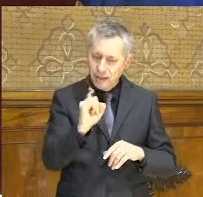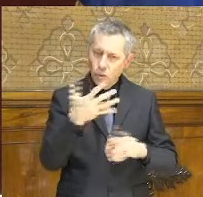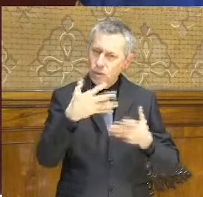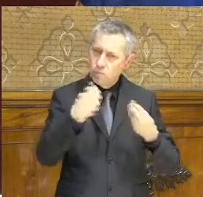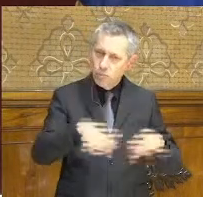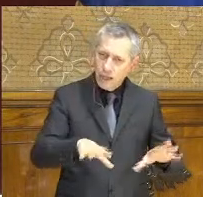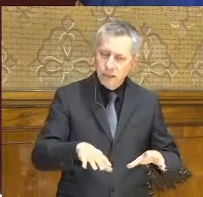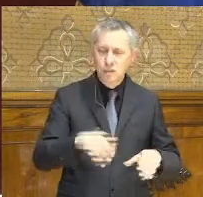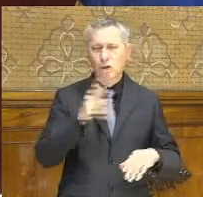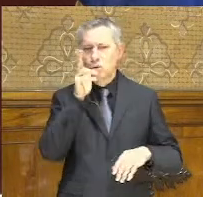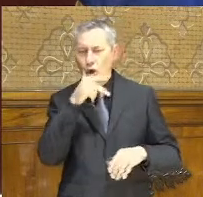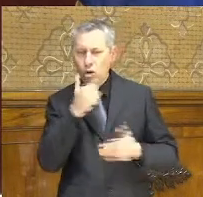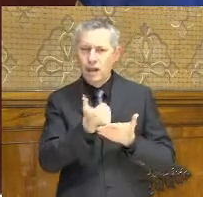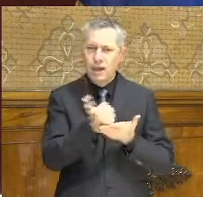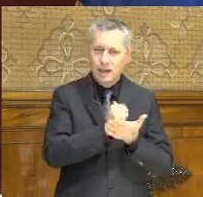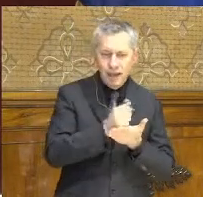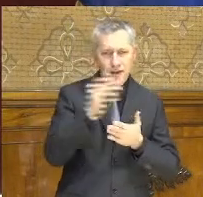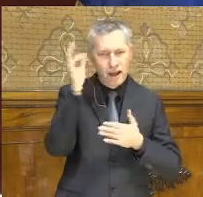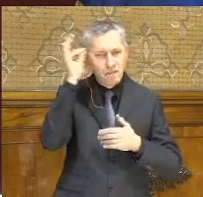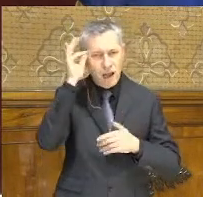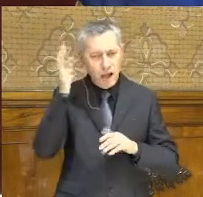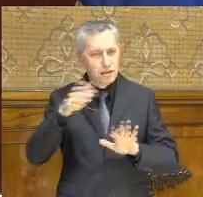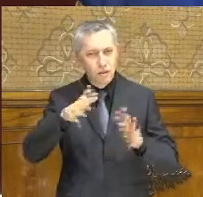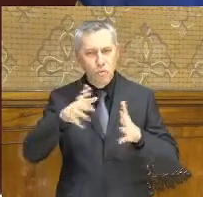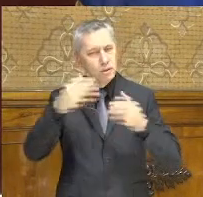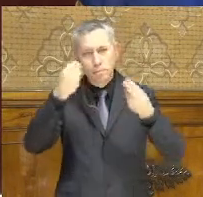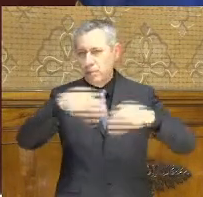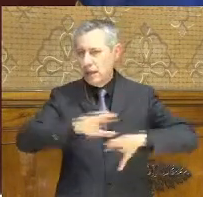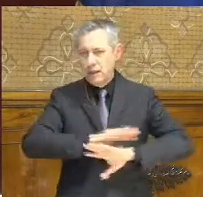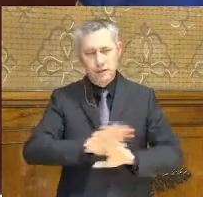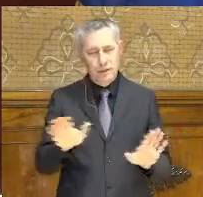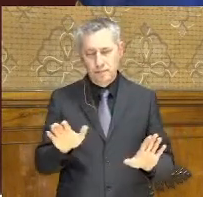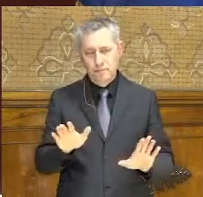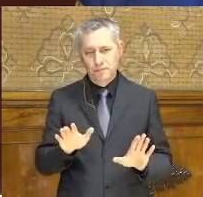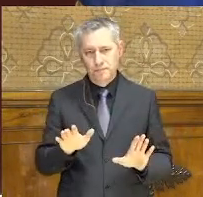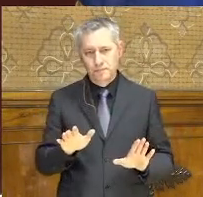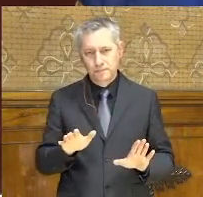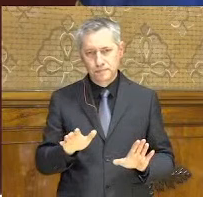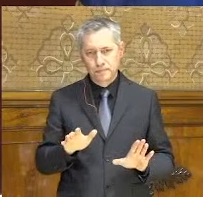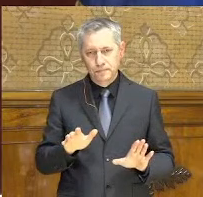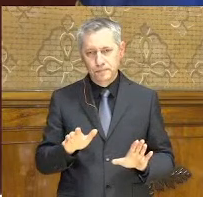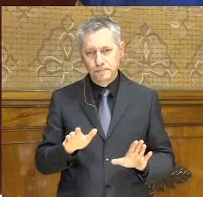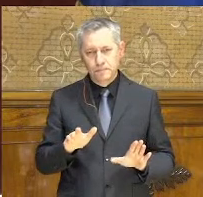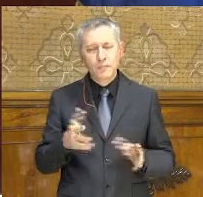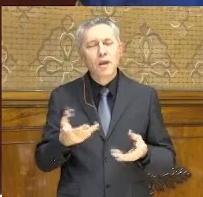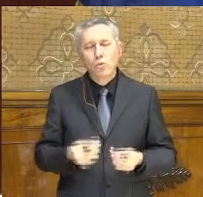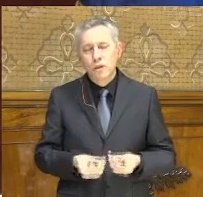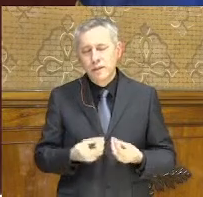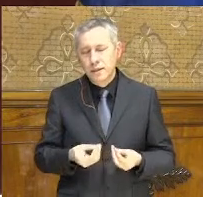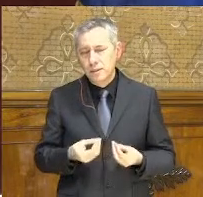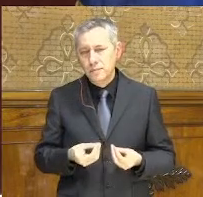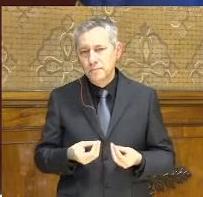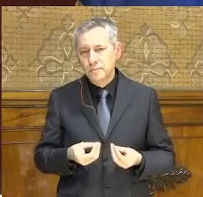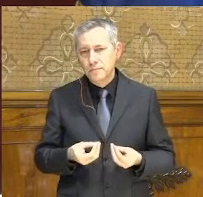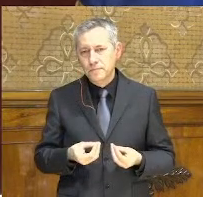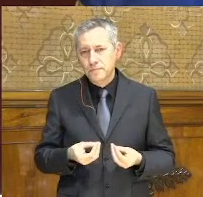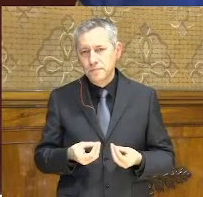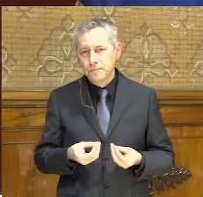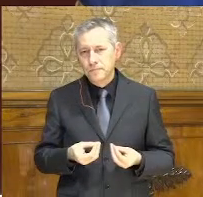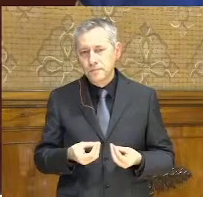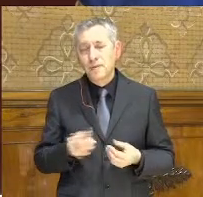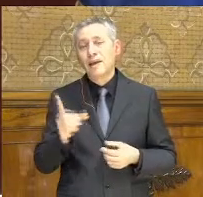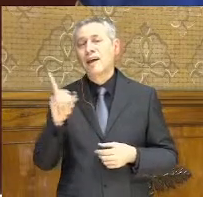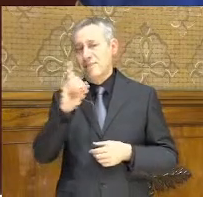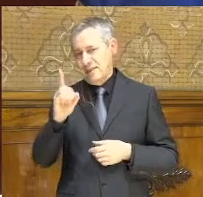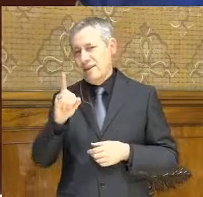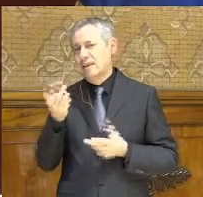in Afghanistan, totally lost. And then, Dylan's words again,